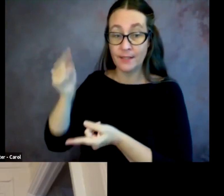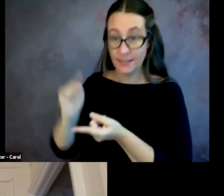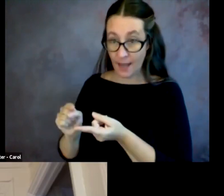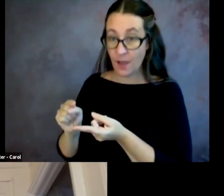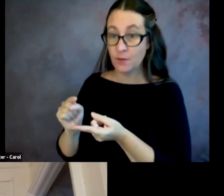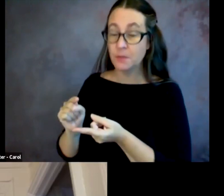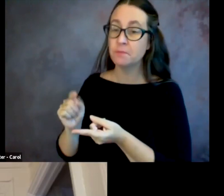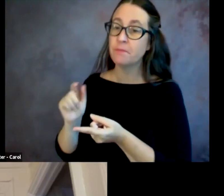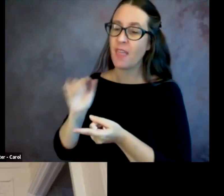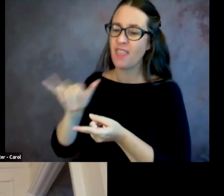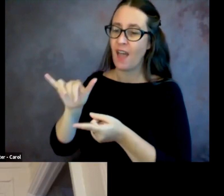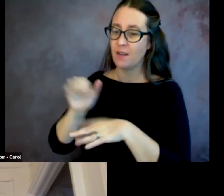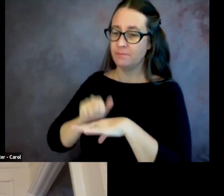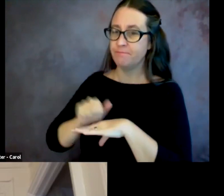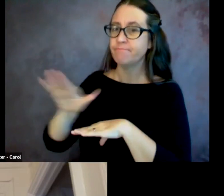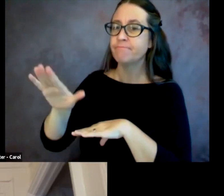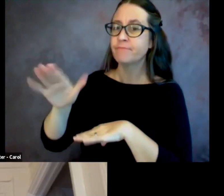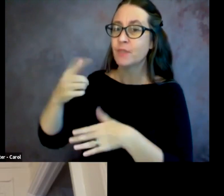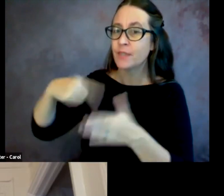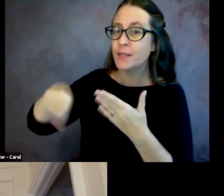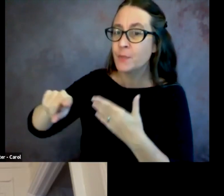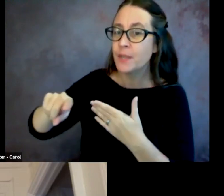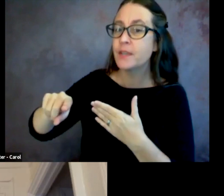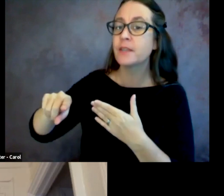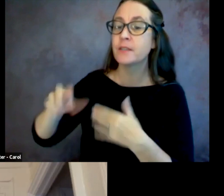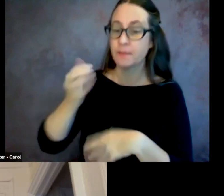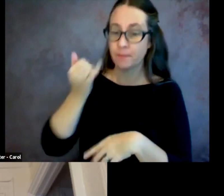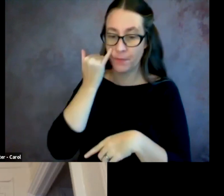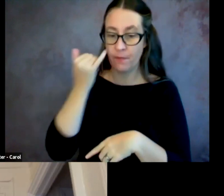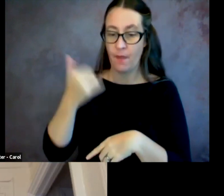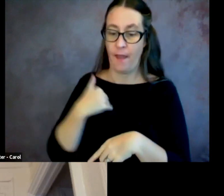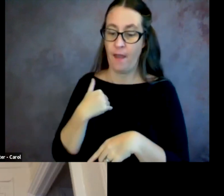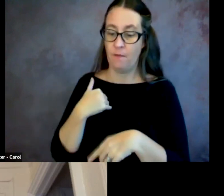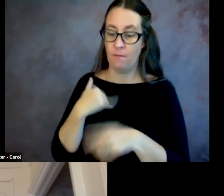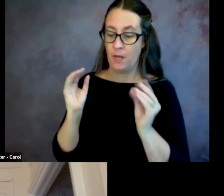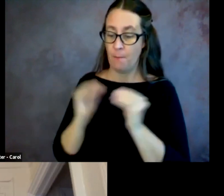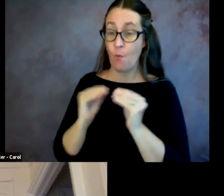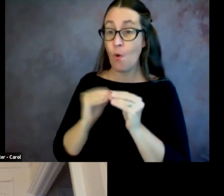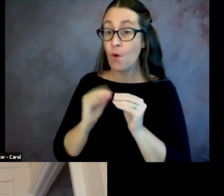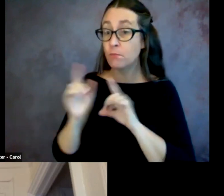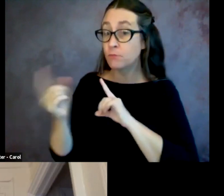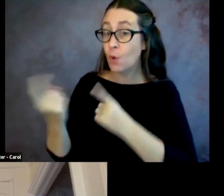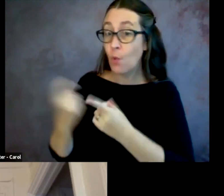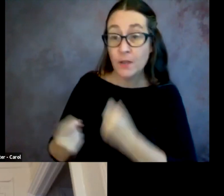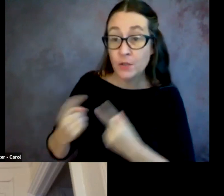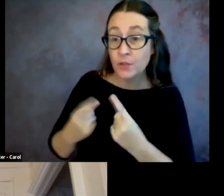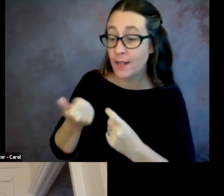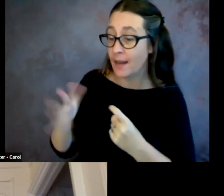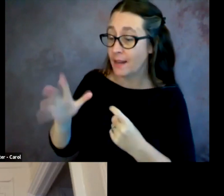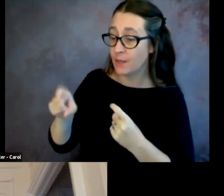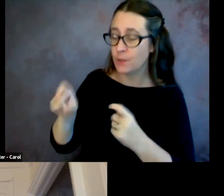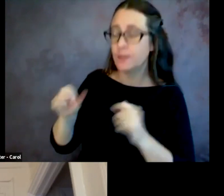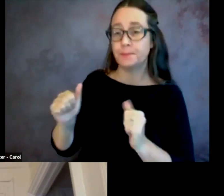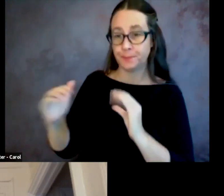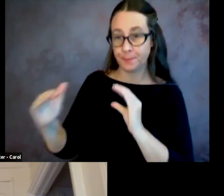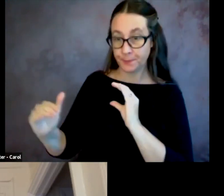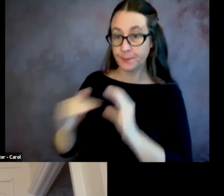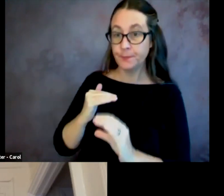around next week. And if you have any follow-up questions, anything that you need, you can email